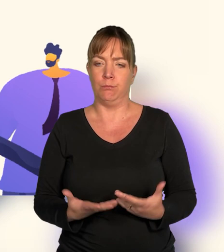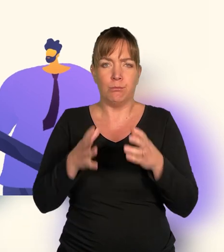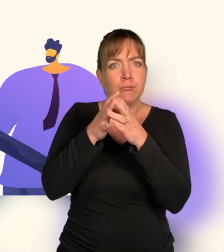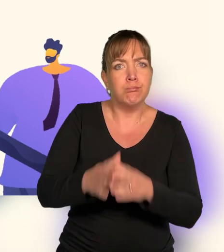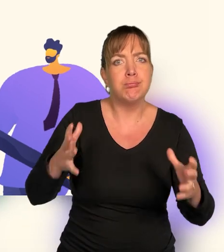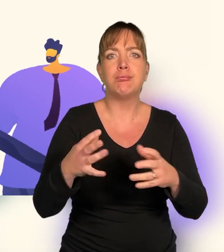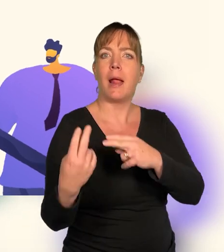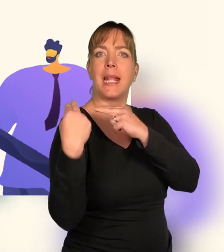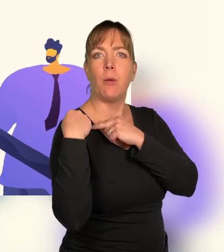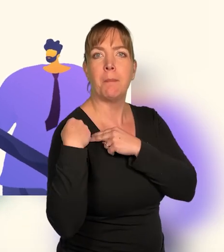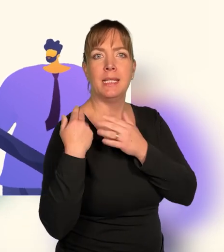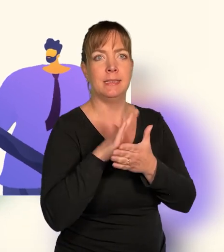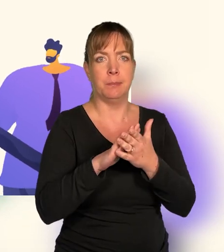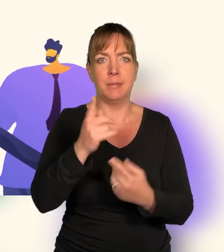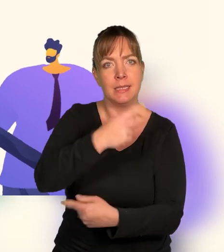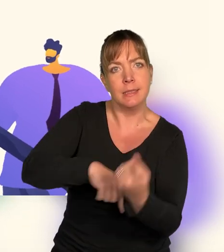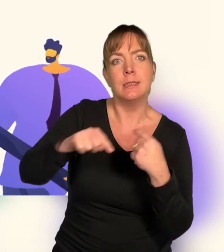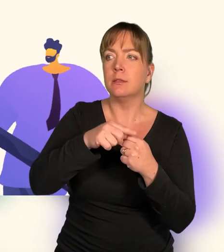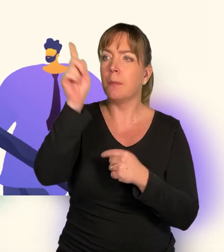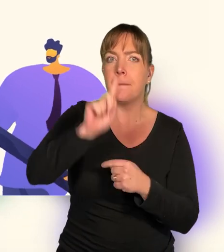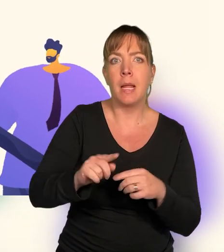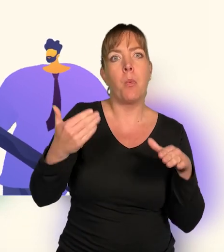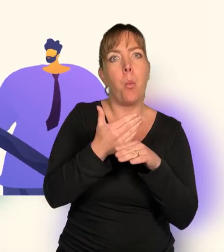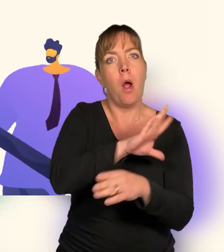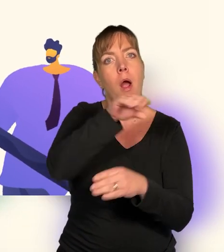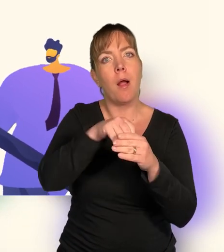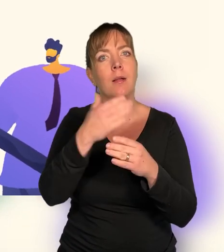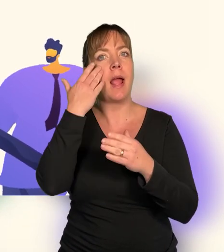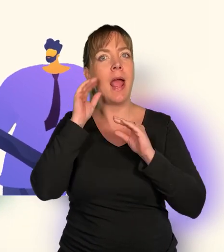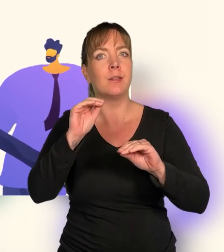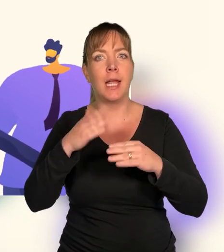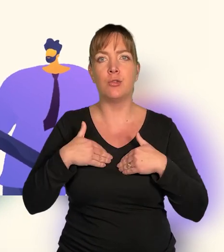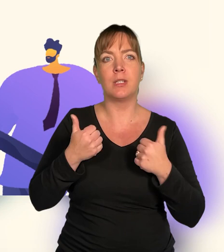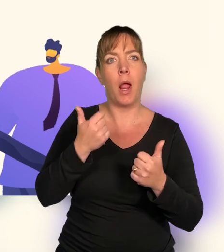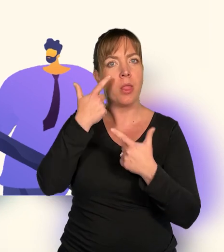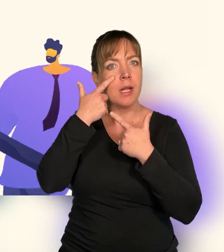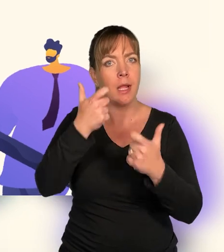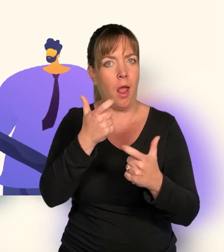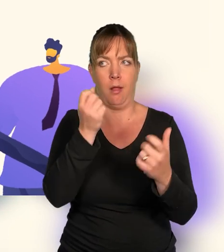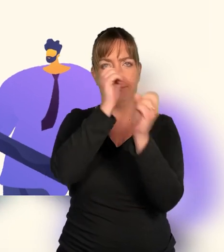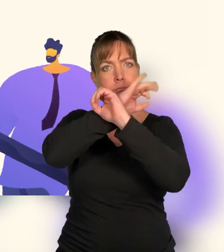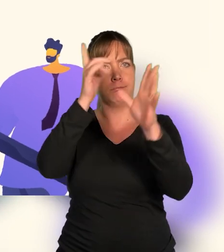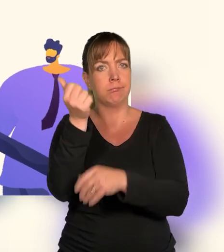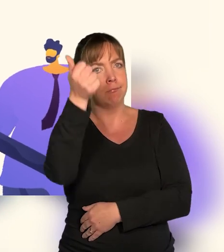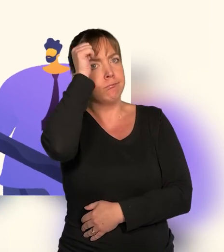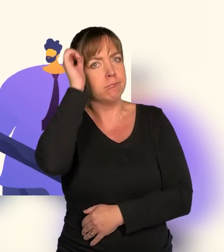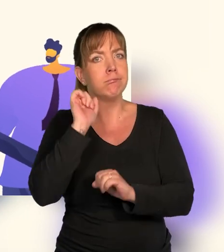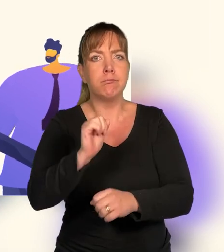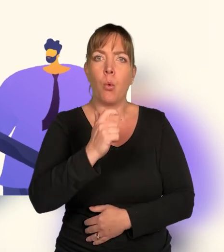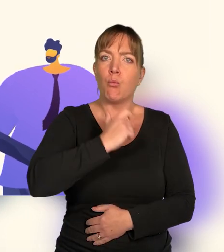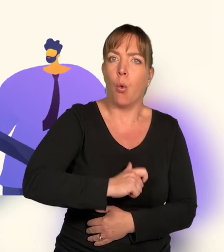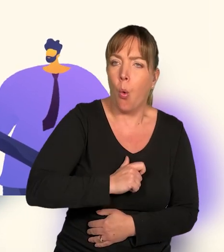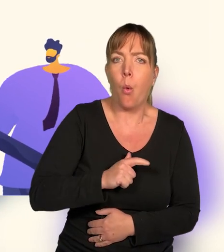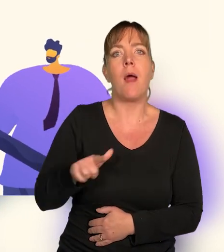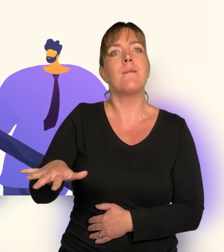Strengthening accountability so everyone working across education, health and care understands their role and families can find out how their local area